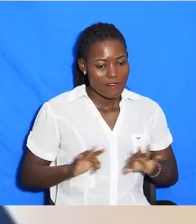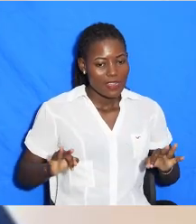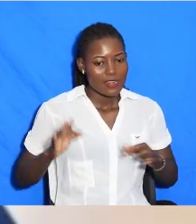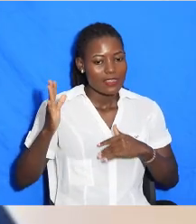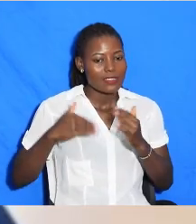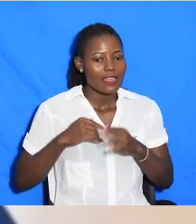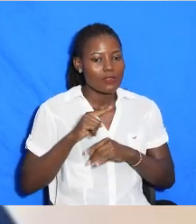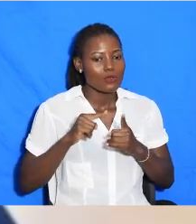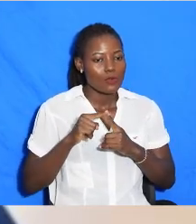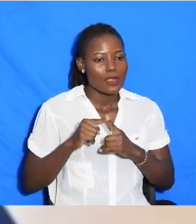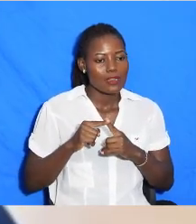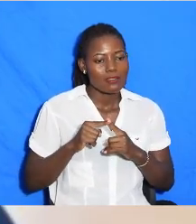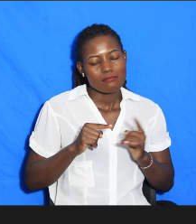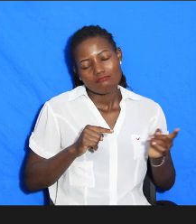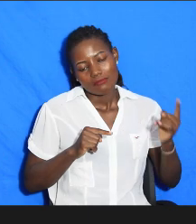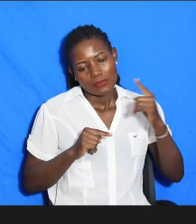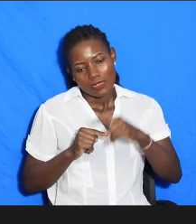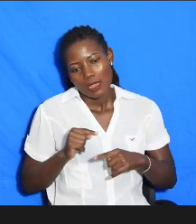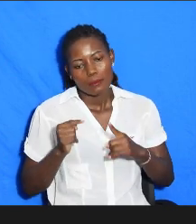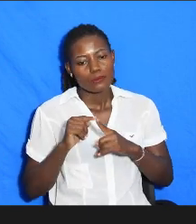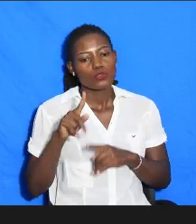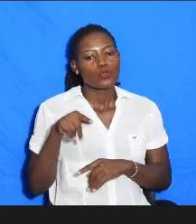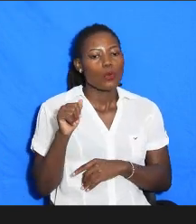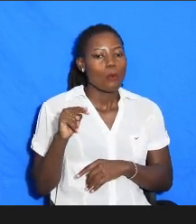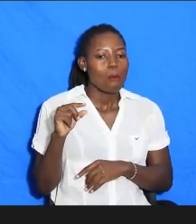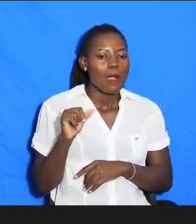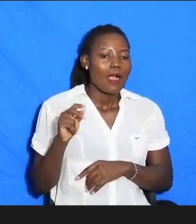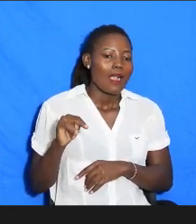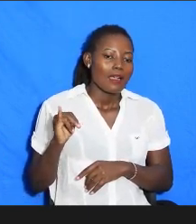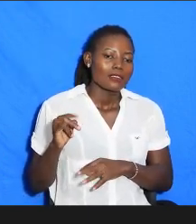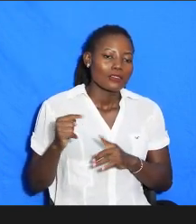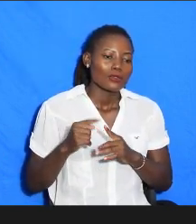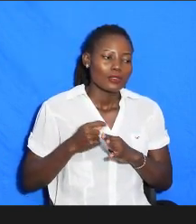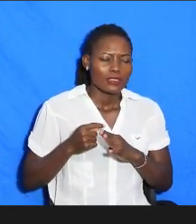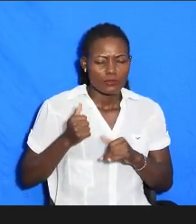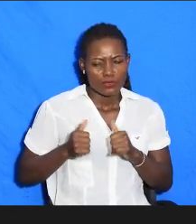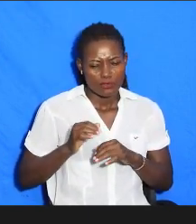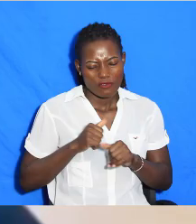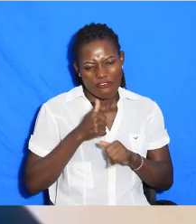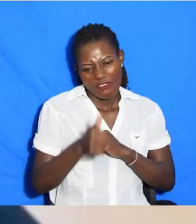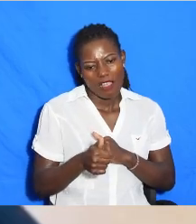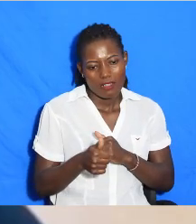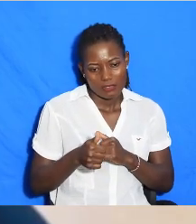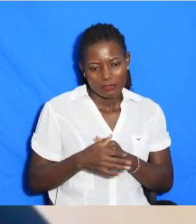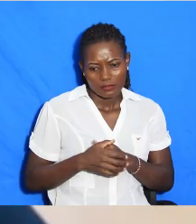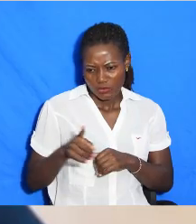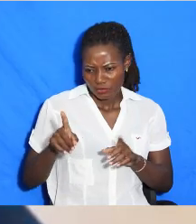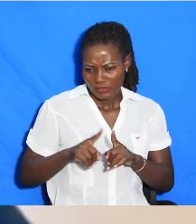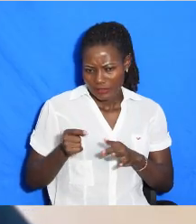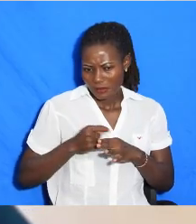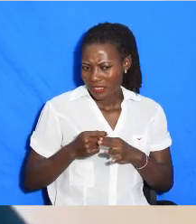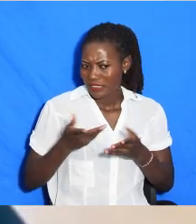was from Nairobi University, he used to come all the way to Pangani to train, which Okay. was quite a distance. Yeah. Oh, so you trained at